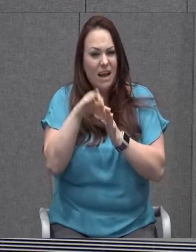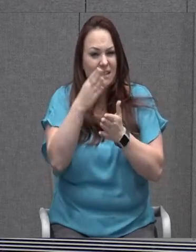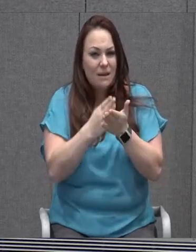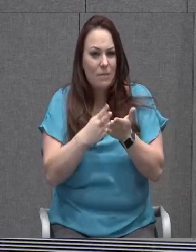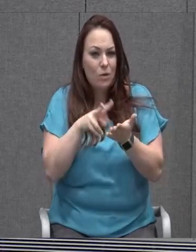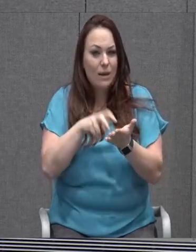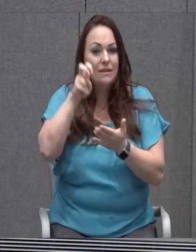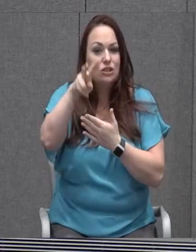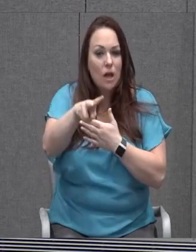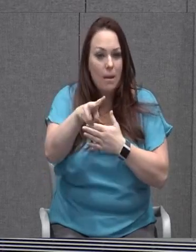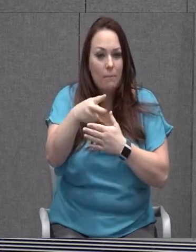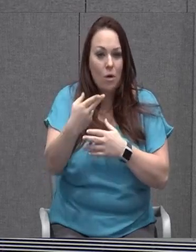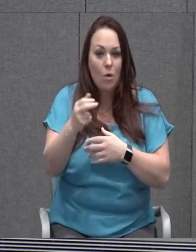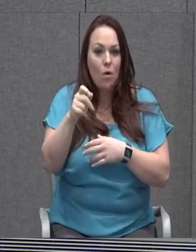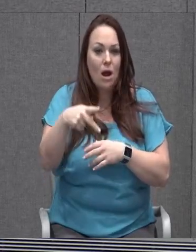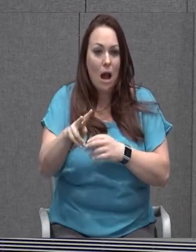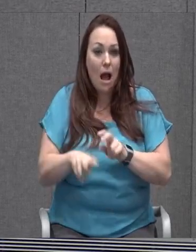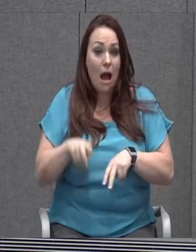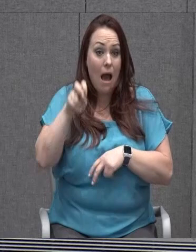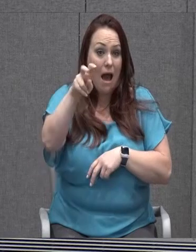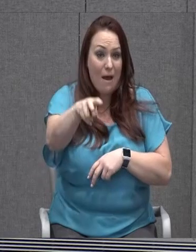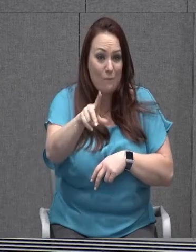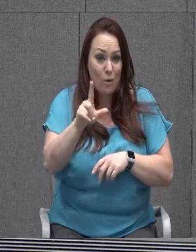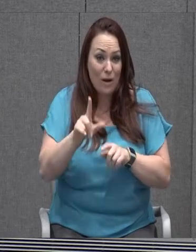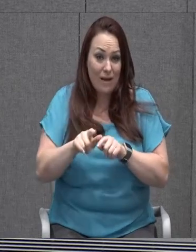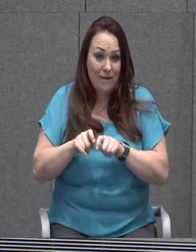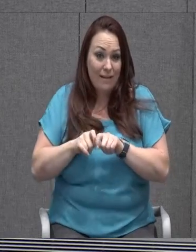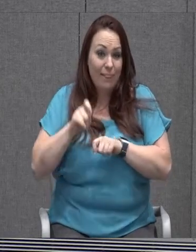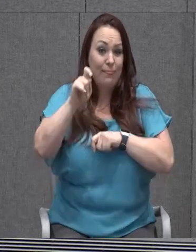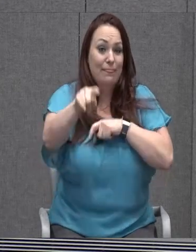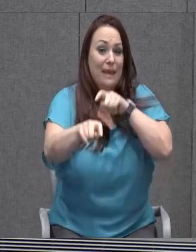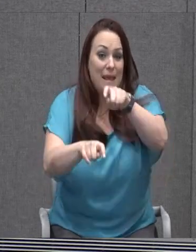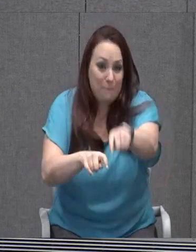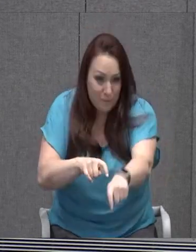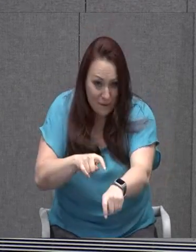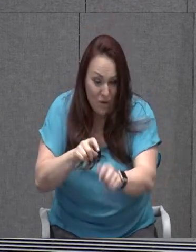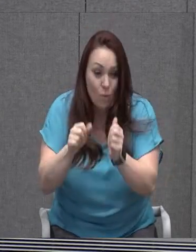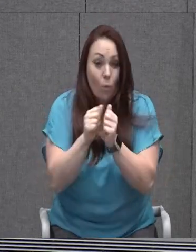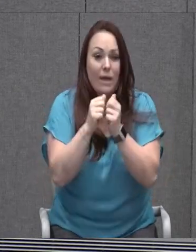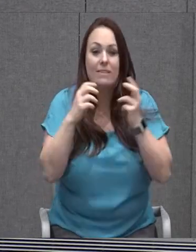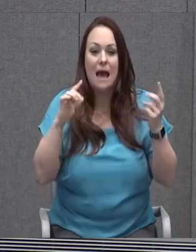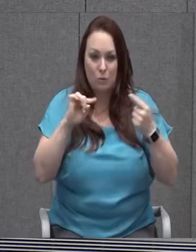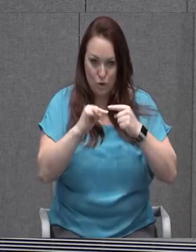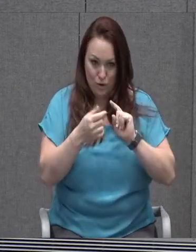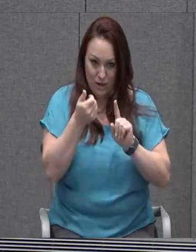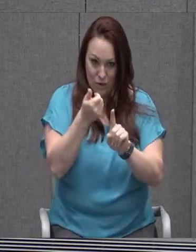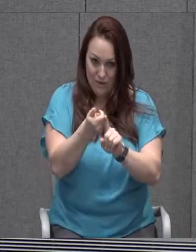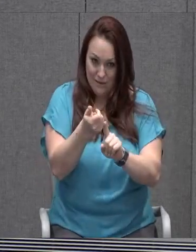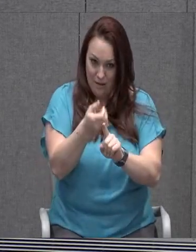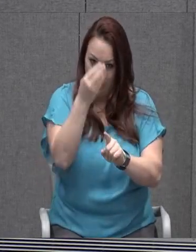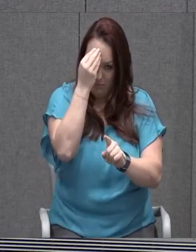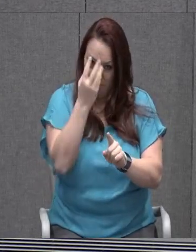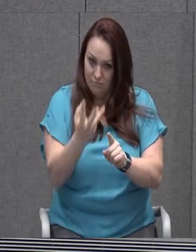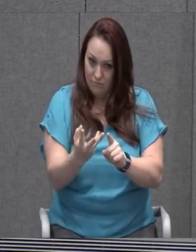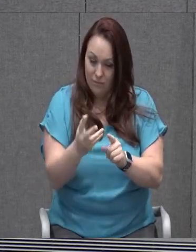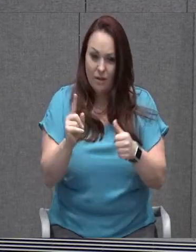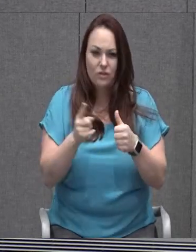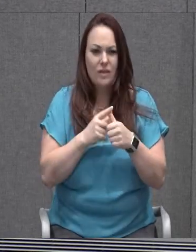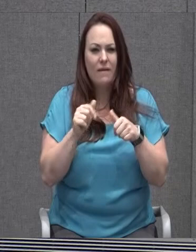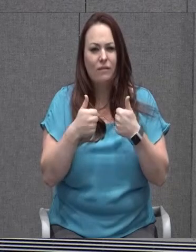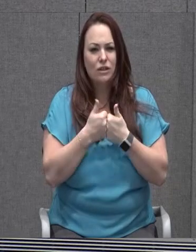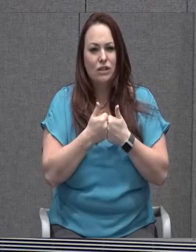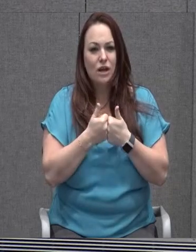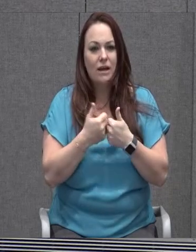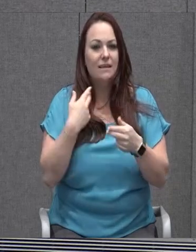leap over without hurting yourself. So the first challenge is called, it's